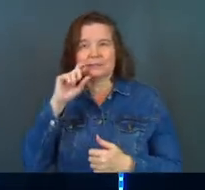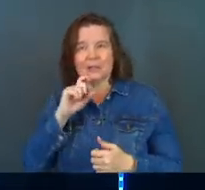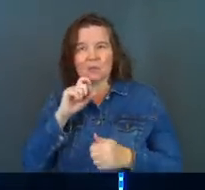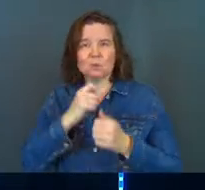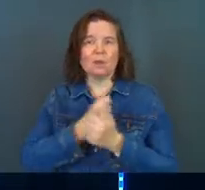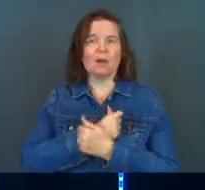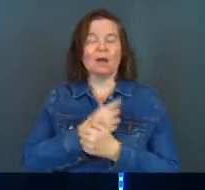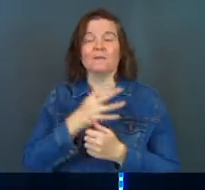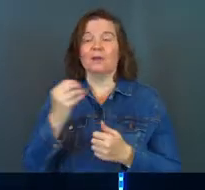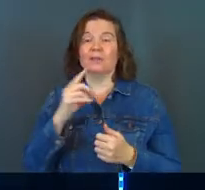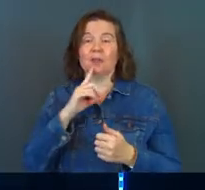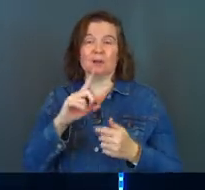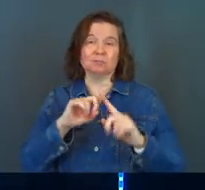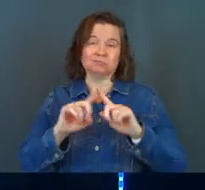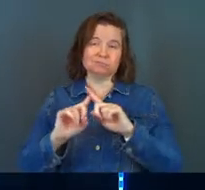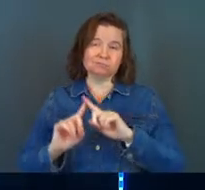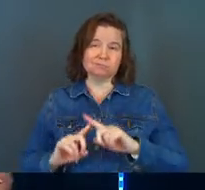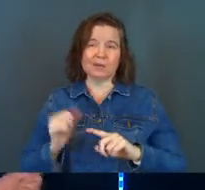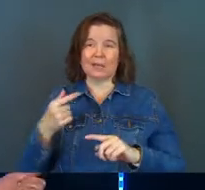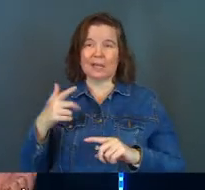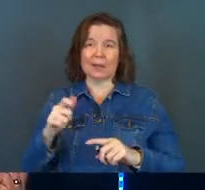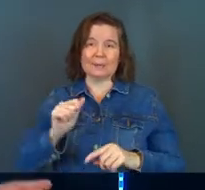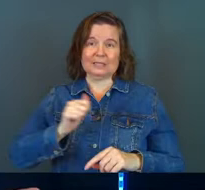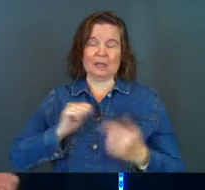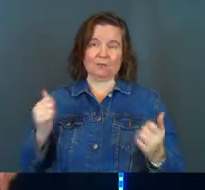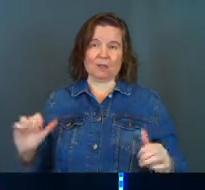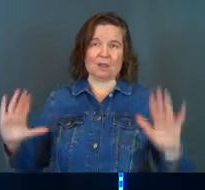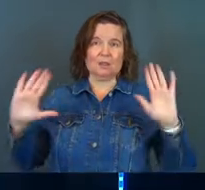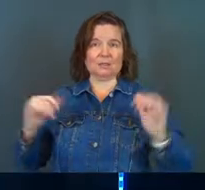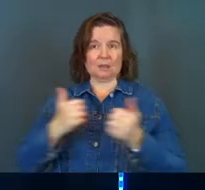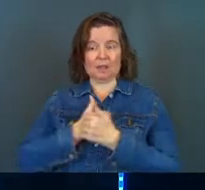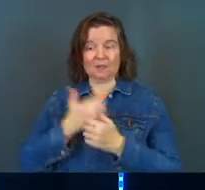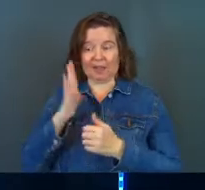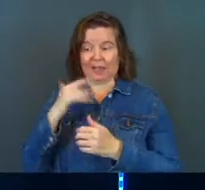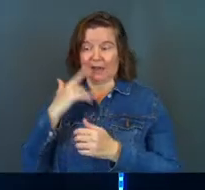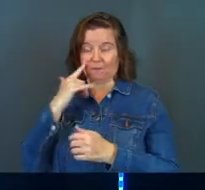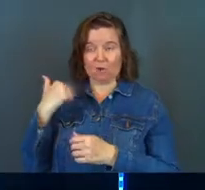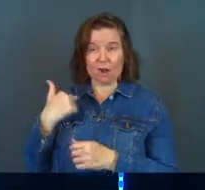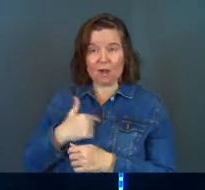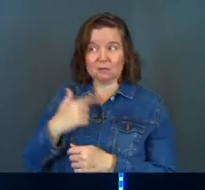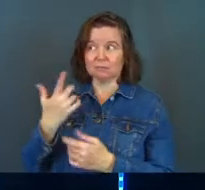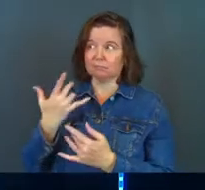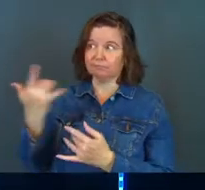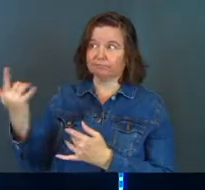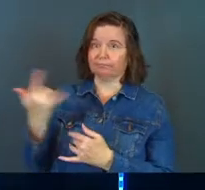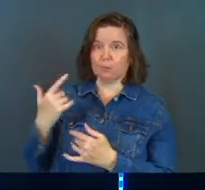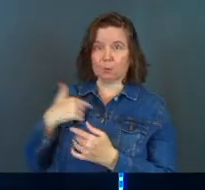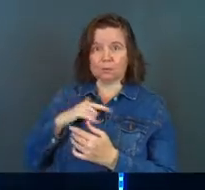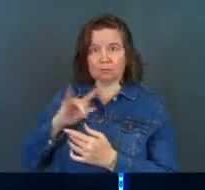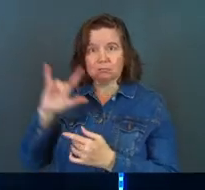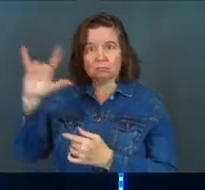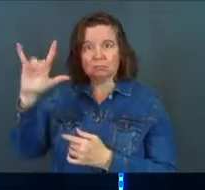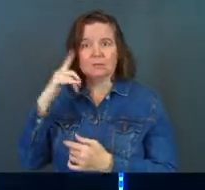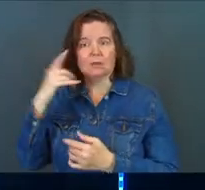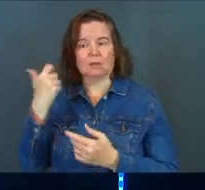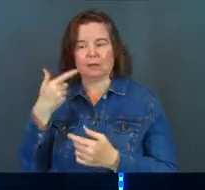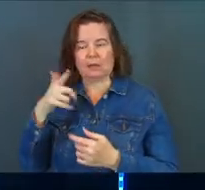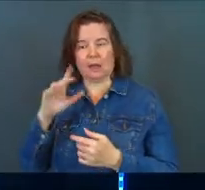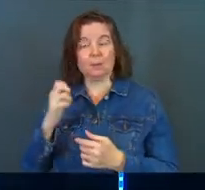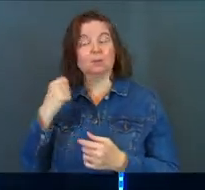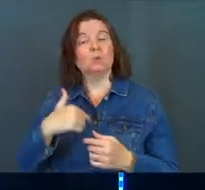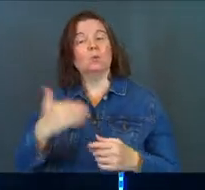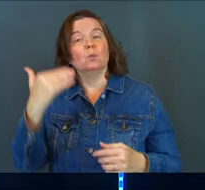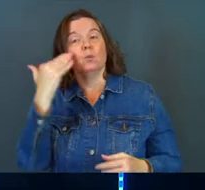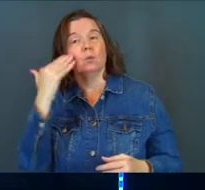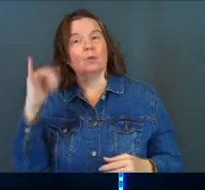sexual love, and there's agape, selfless love like God has for us, and we should have for God, agape. And so